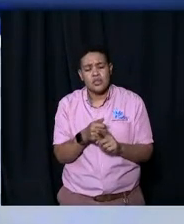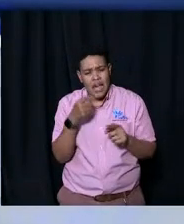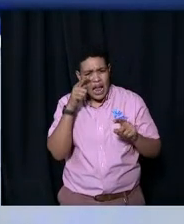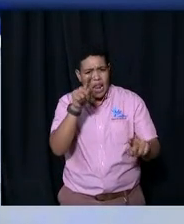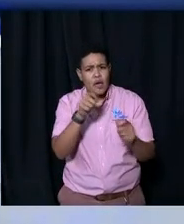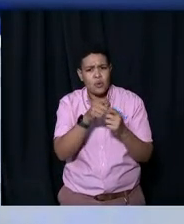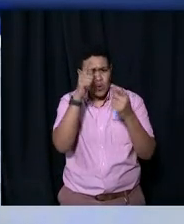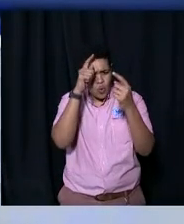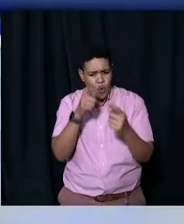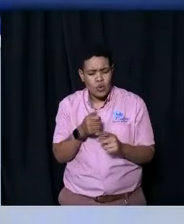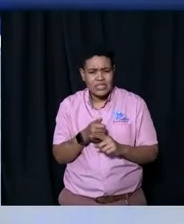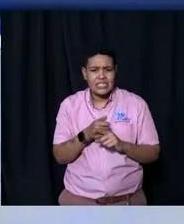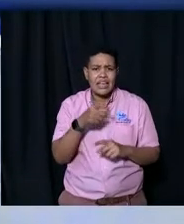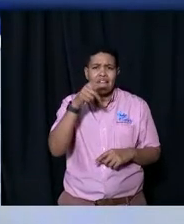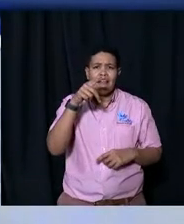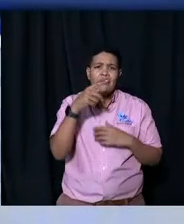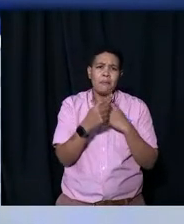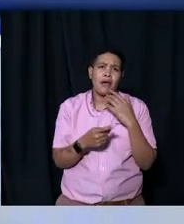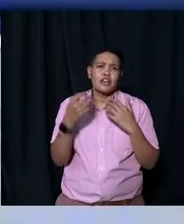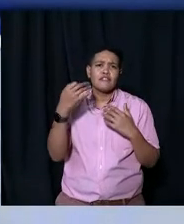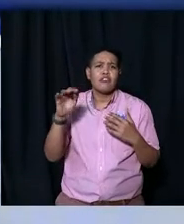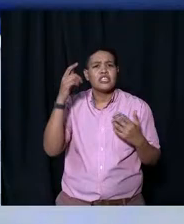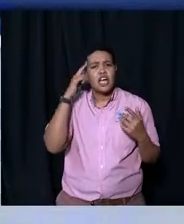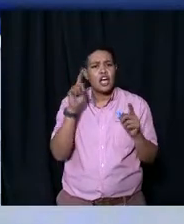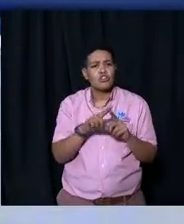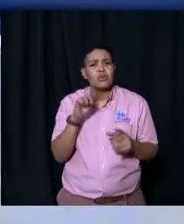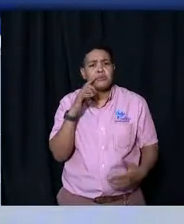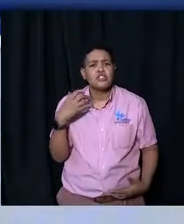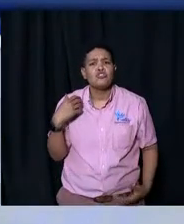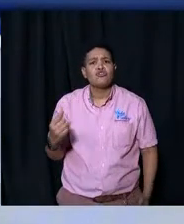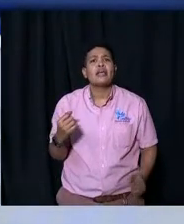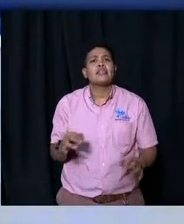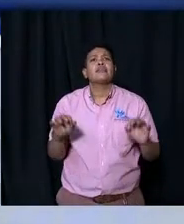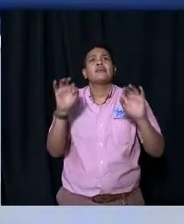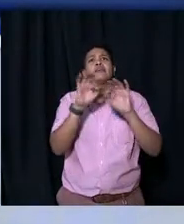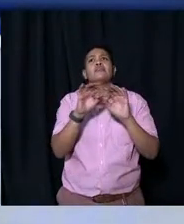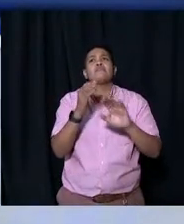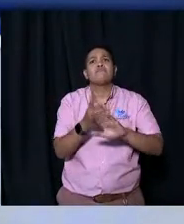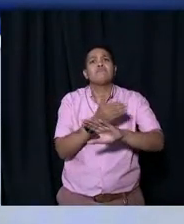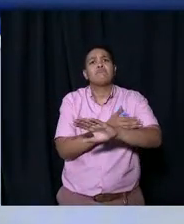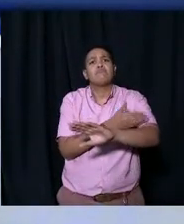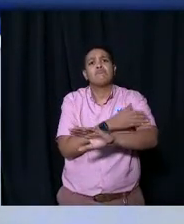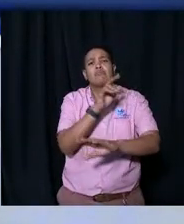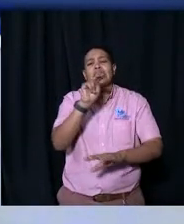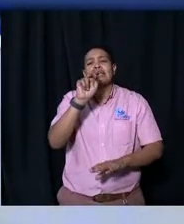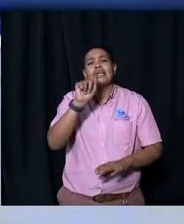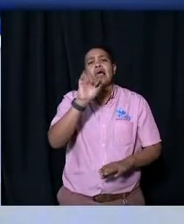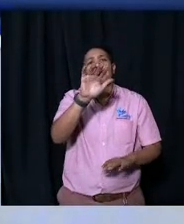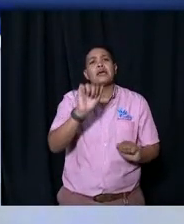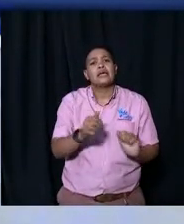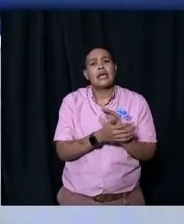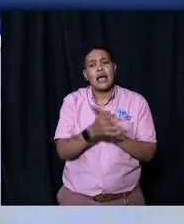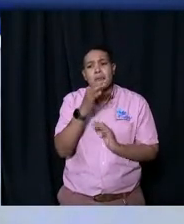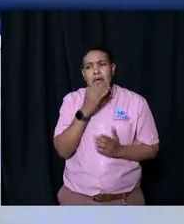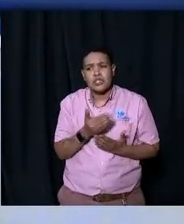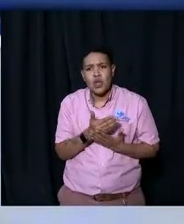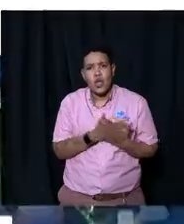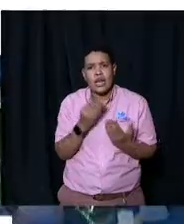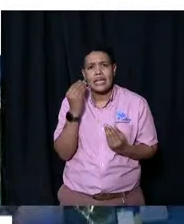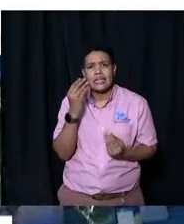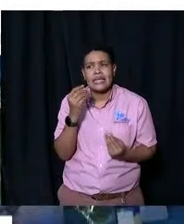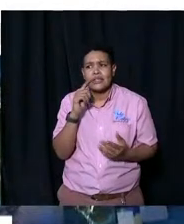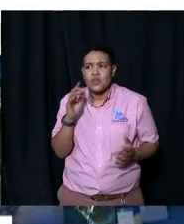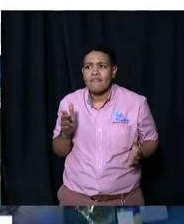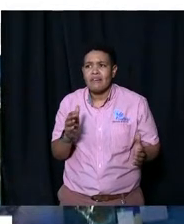goal of the Paris Agreement. We want to strengthen, very importantly, NEPA's capacity to collect data to